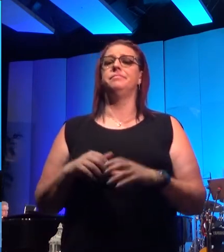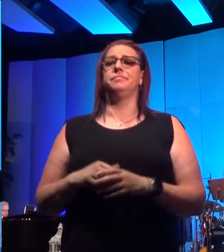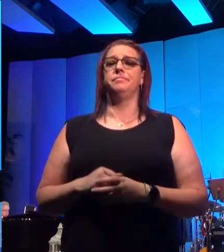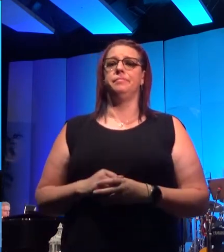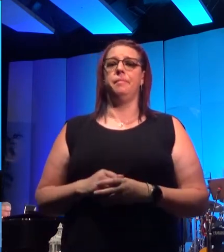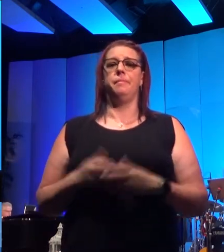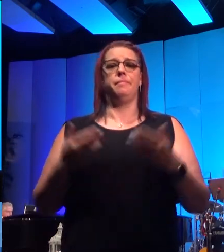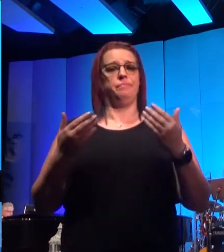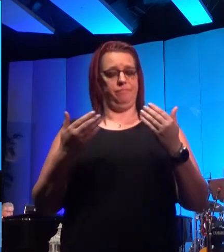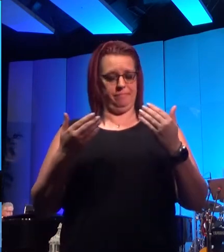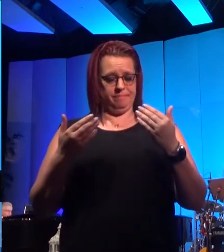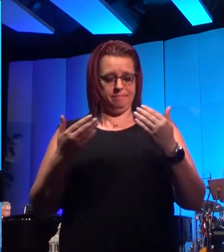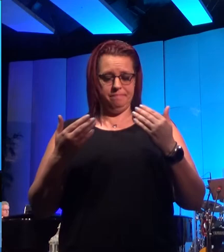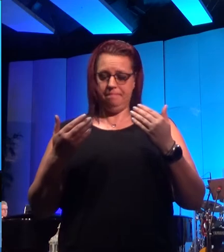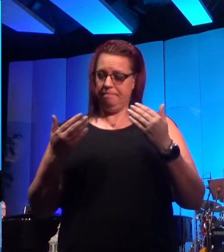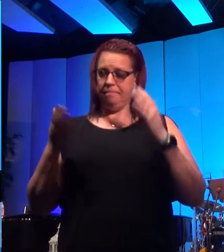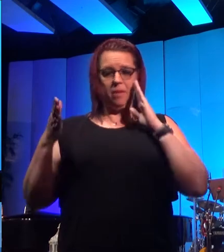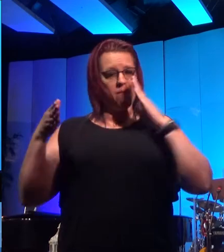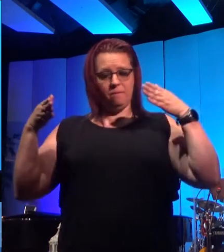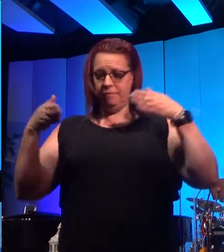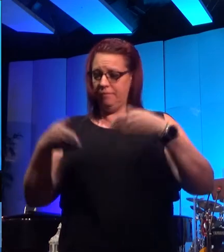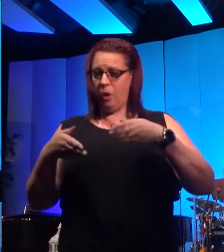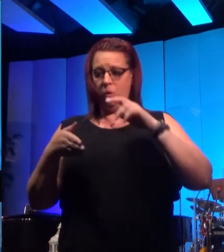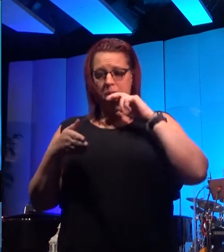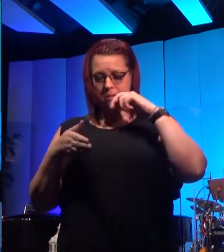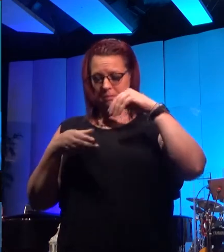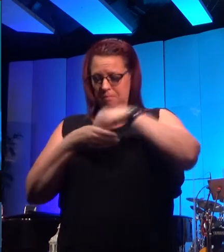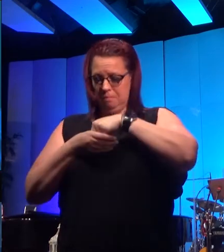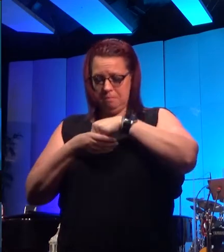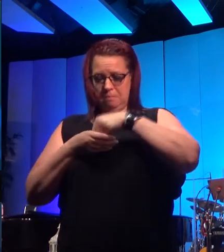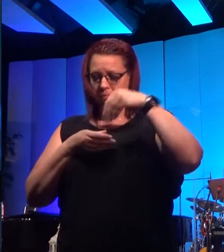I go within